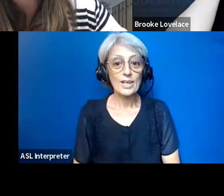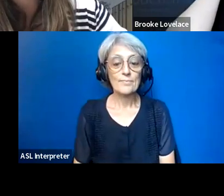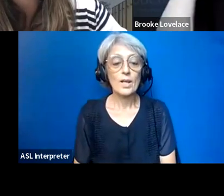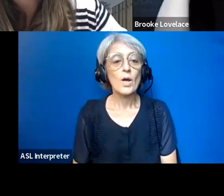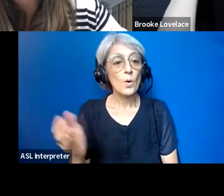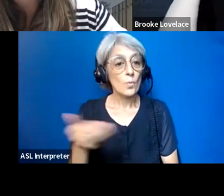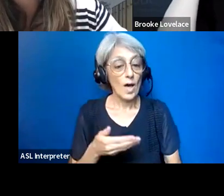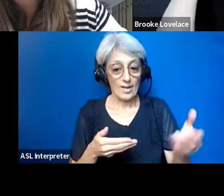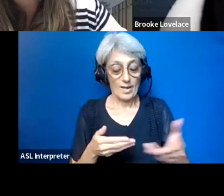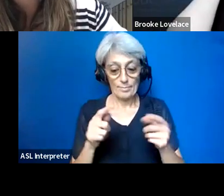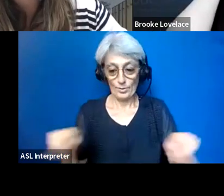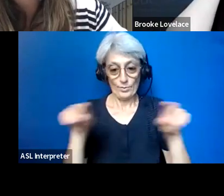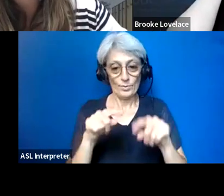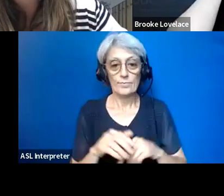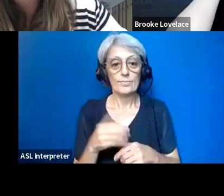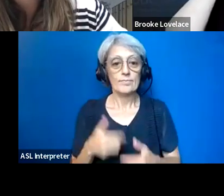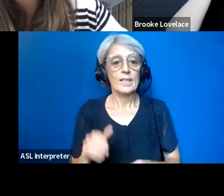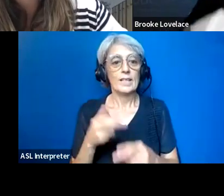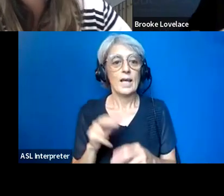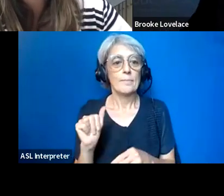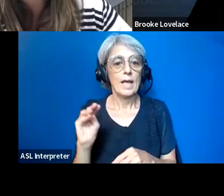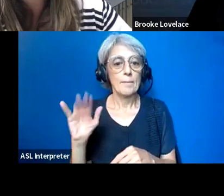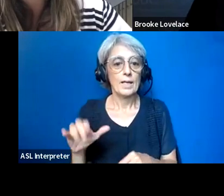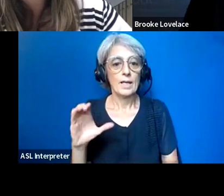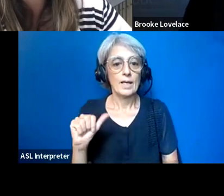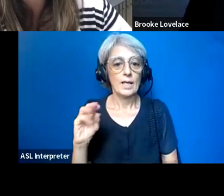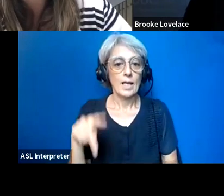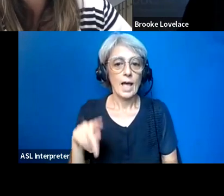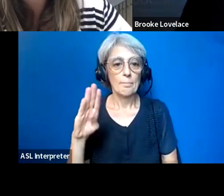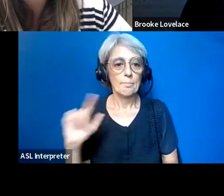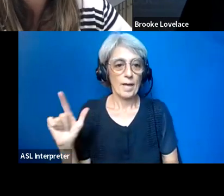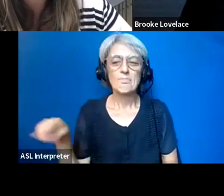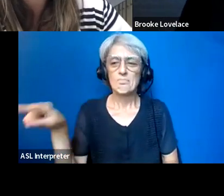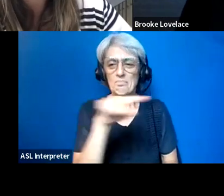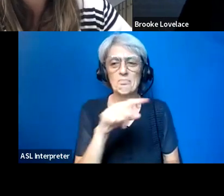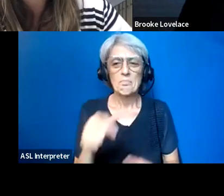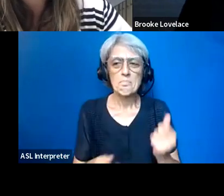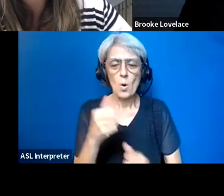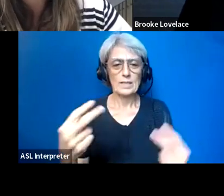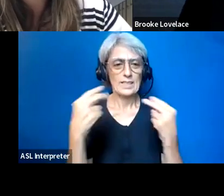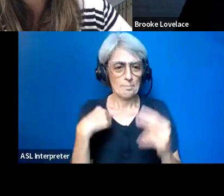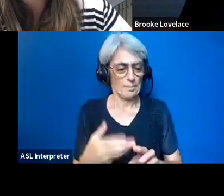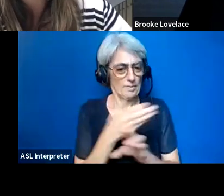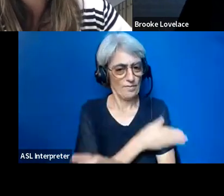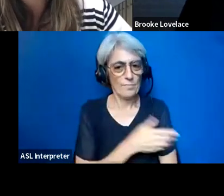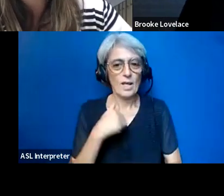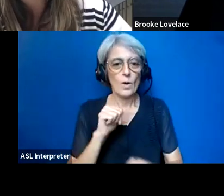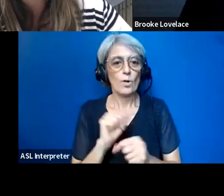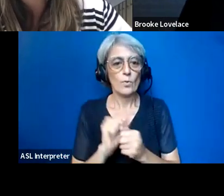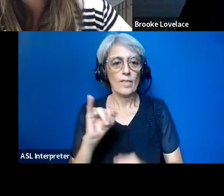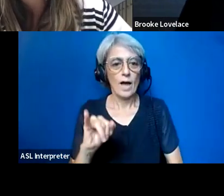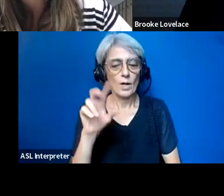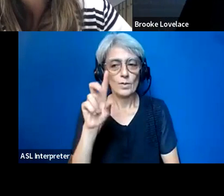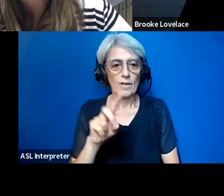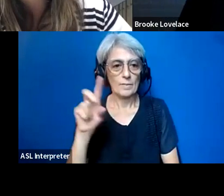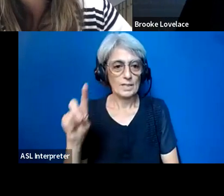Welcome to everybody. I'm Amy Campbell, and many of you have seen me before, but I work with the Iowa Developmental Disabilities